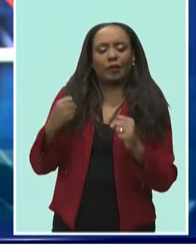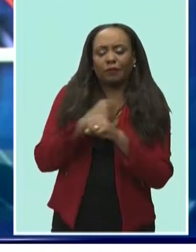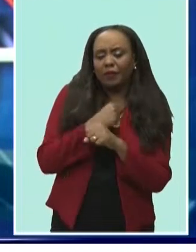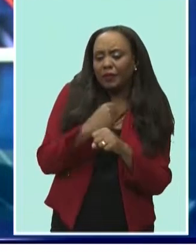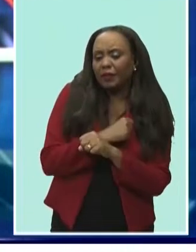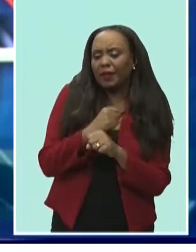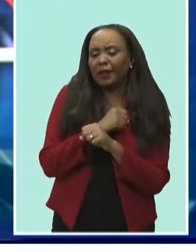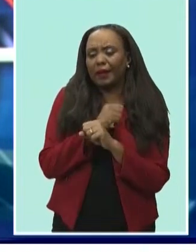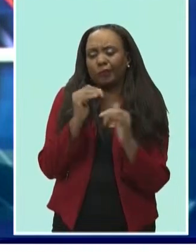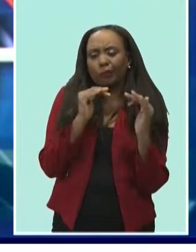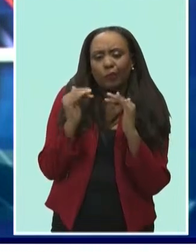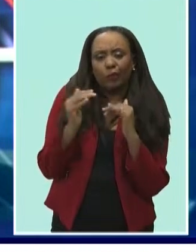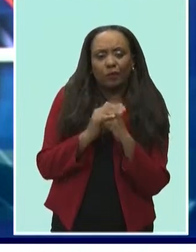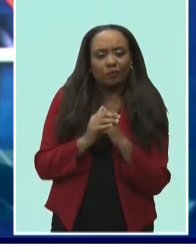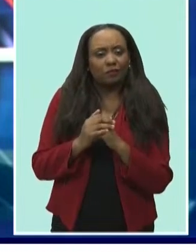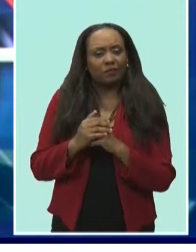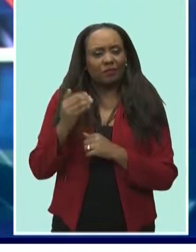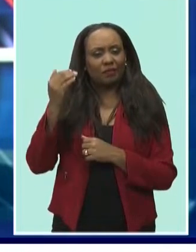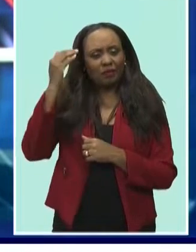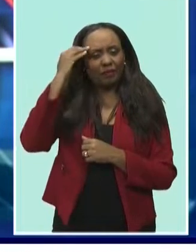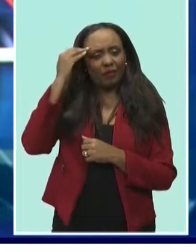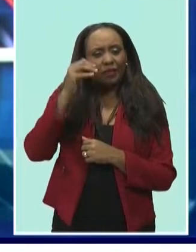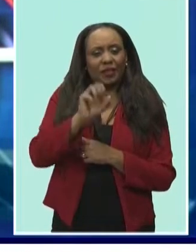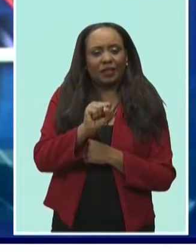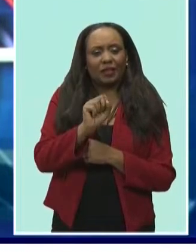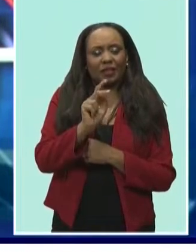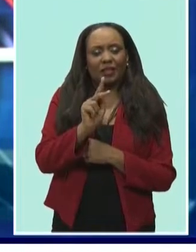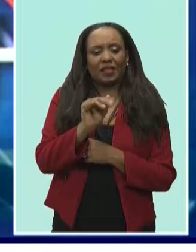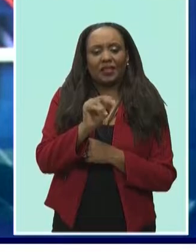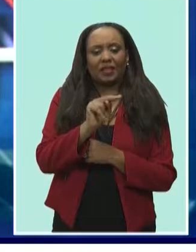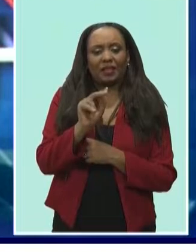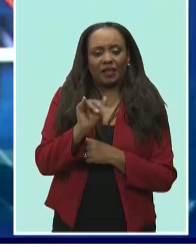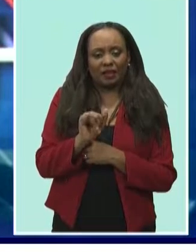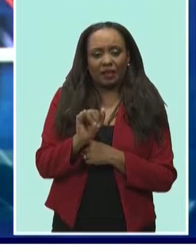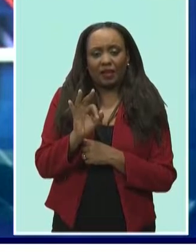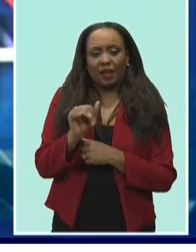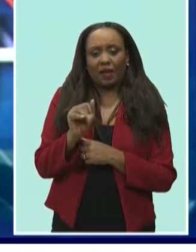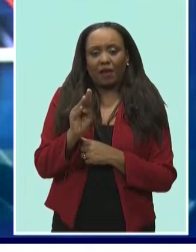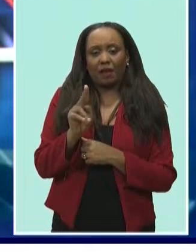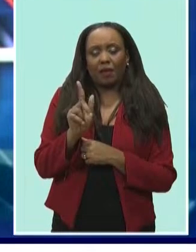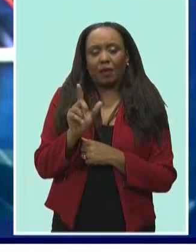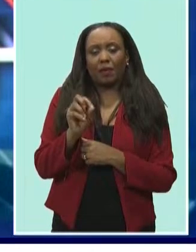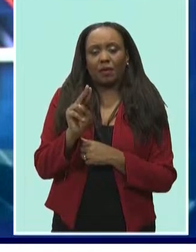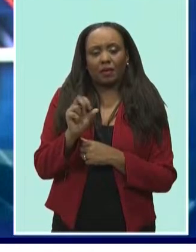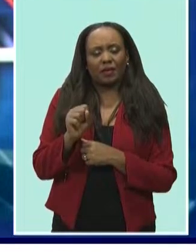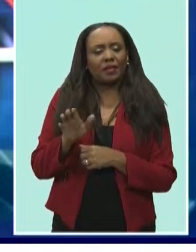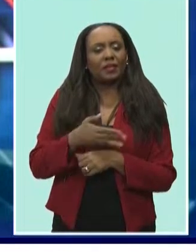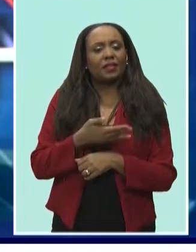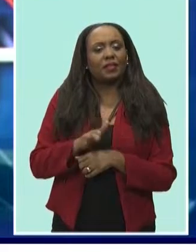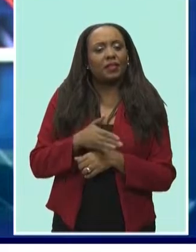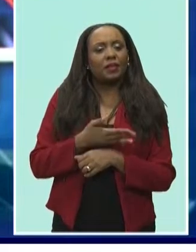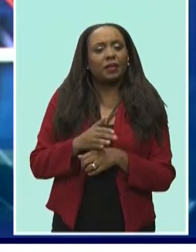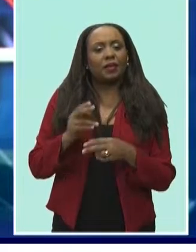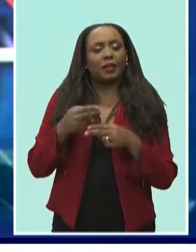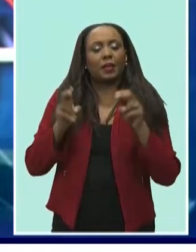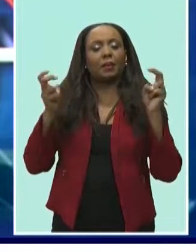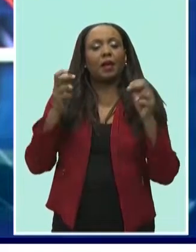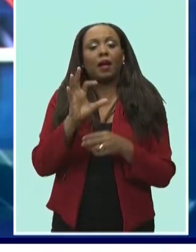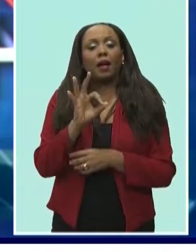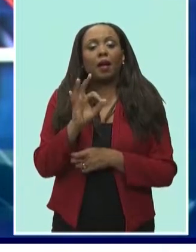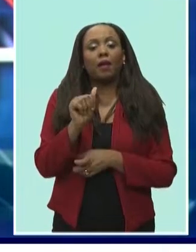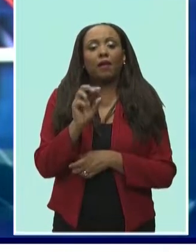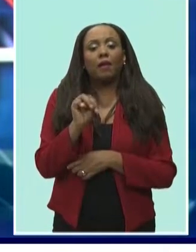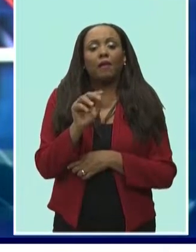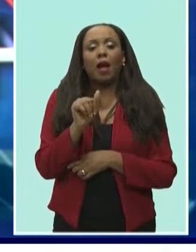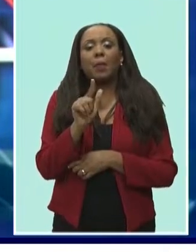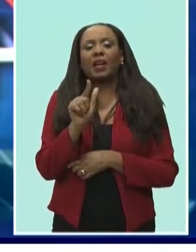That artist is Skinny Fabulous, and the song is this year's monster hit Family, which he sang with Bunji Garlin and Machel Montano.